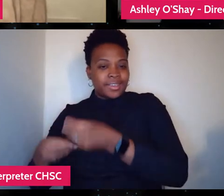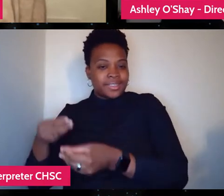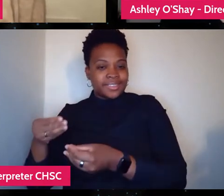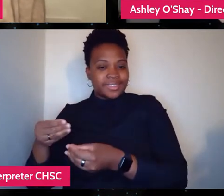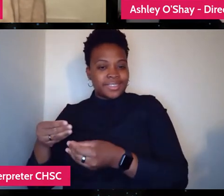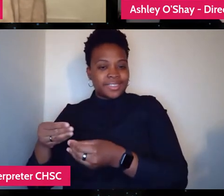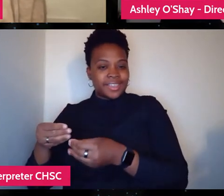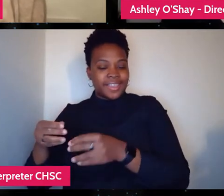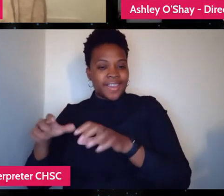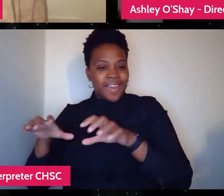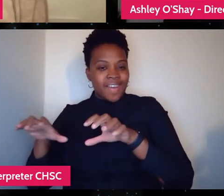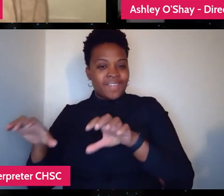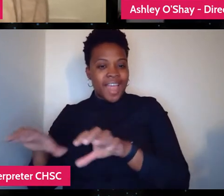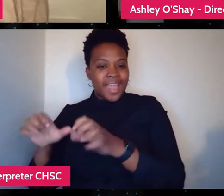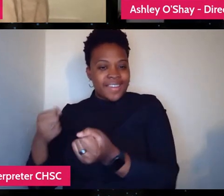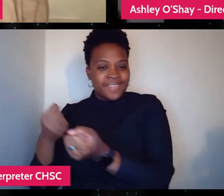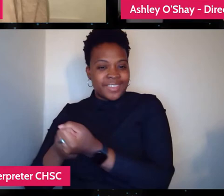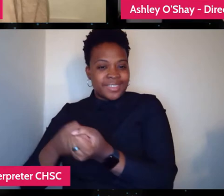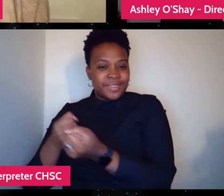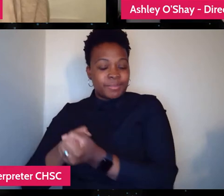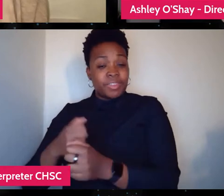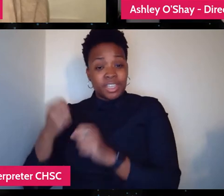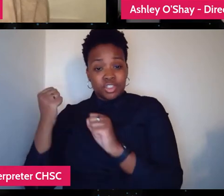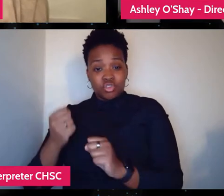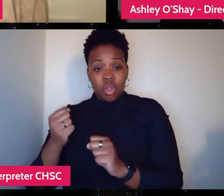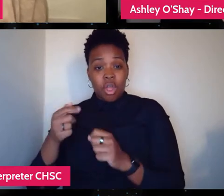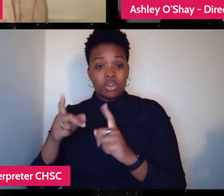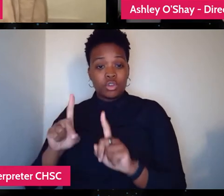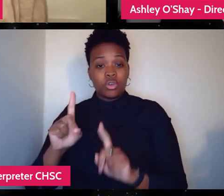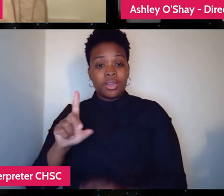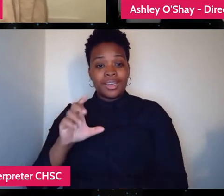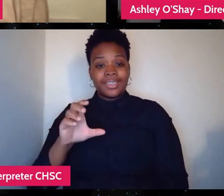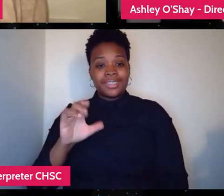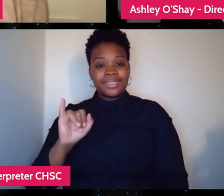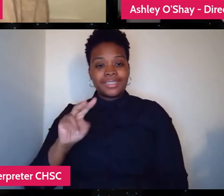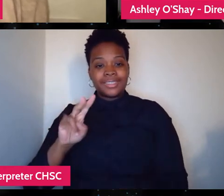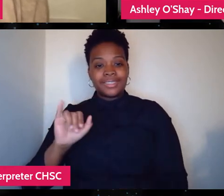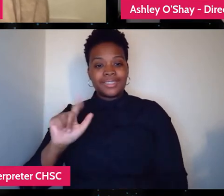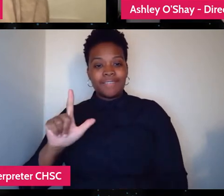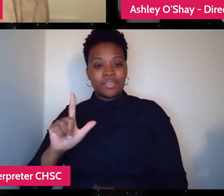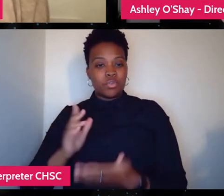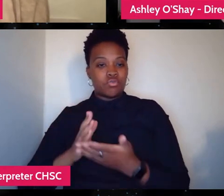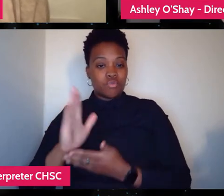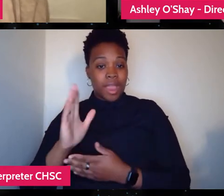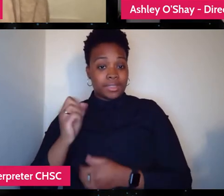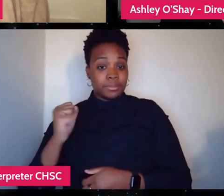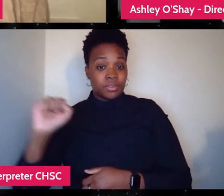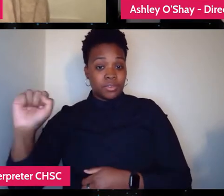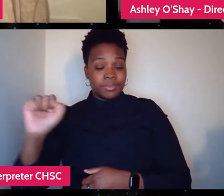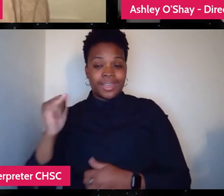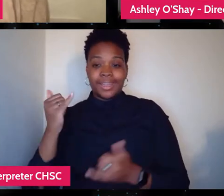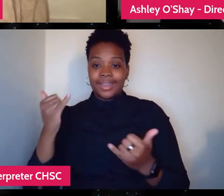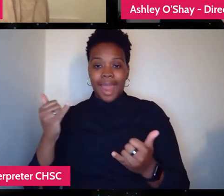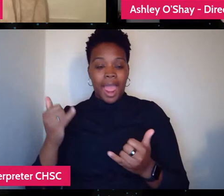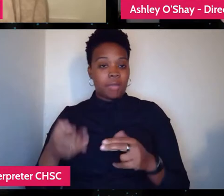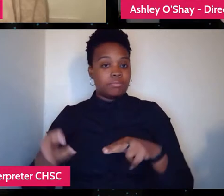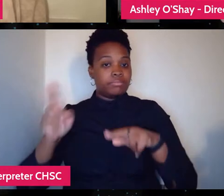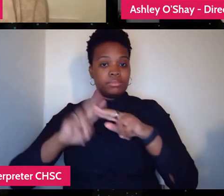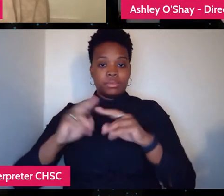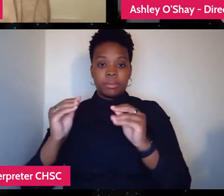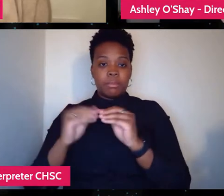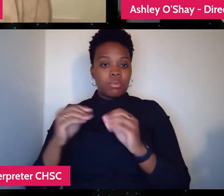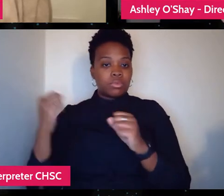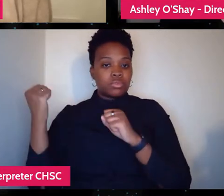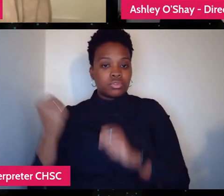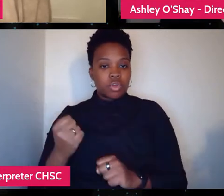and mm-hmm. and you know, it was strong during the civil rights movement, and it's incredibly strong now with the work